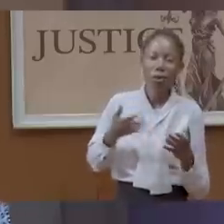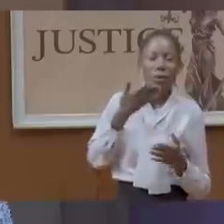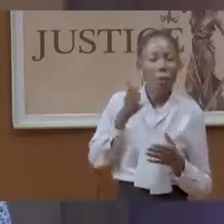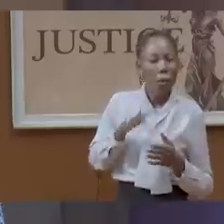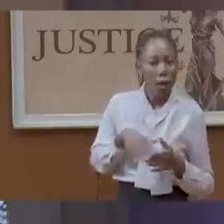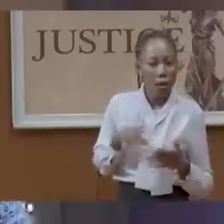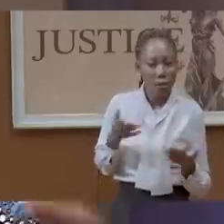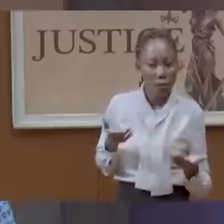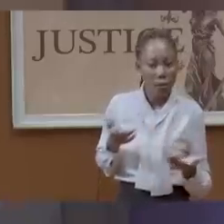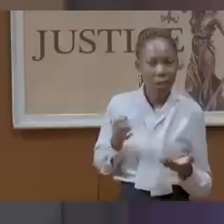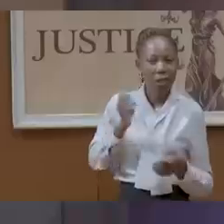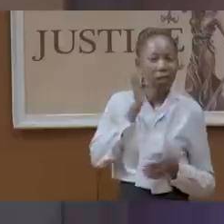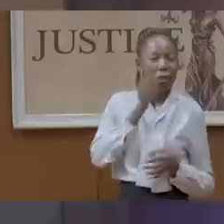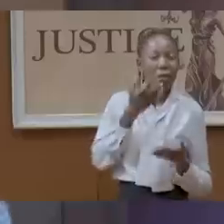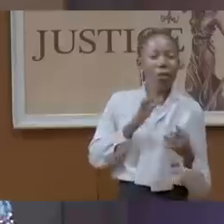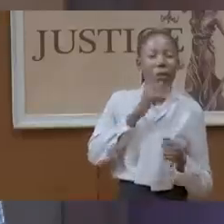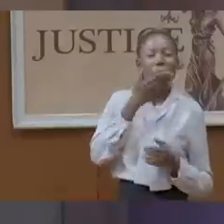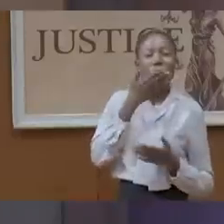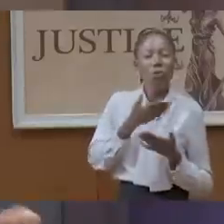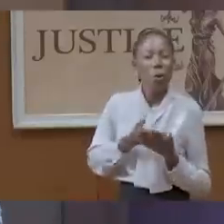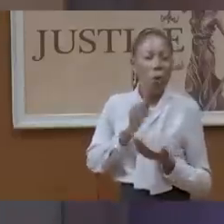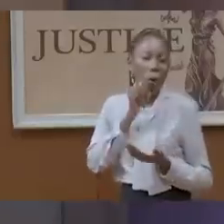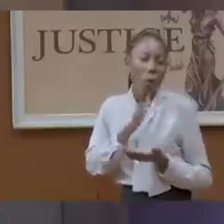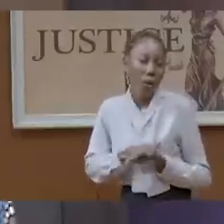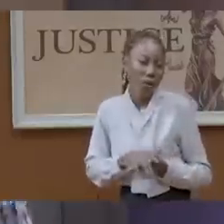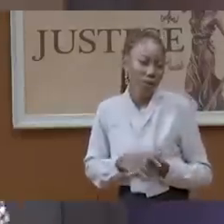it made me to like, what is all this?